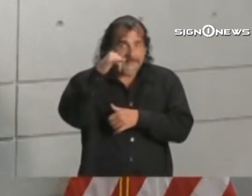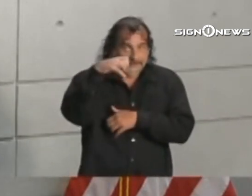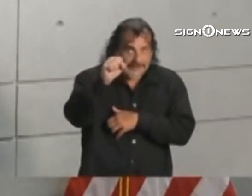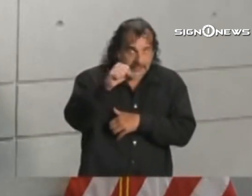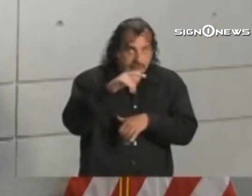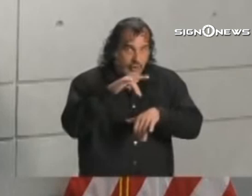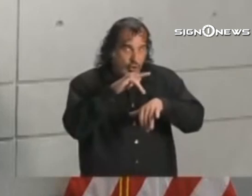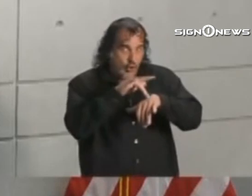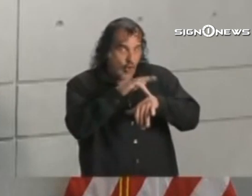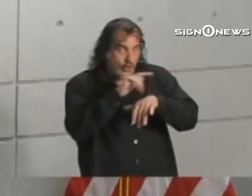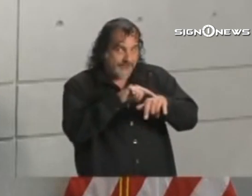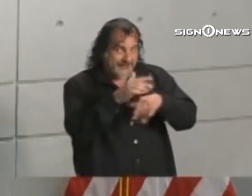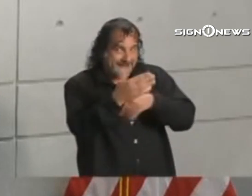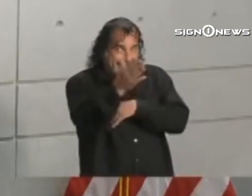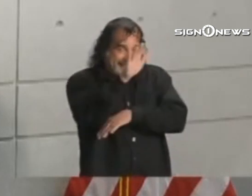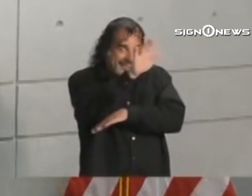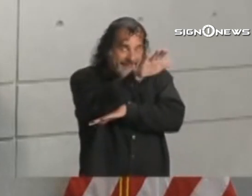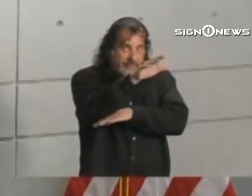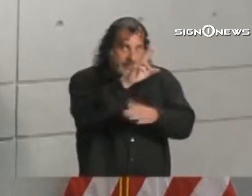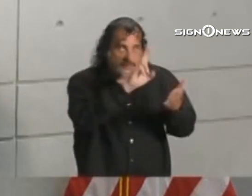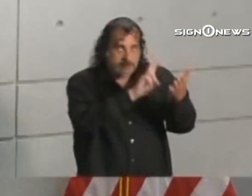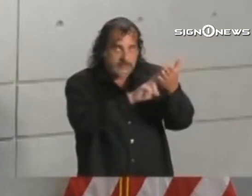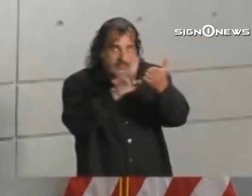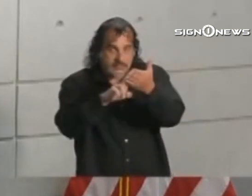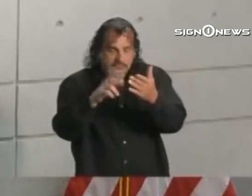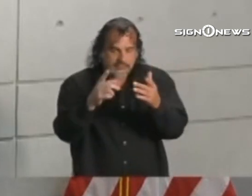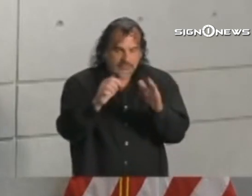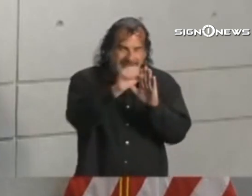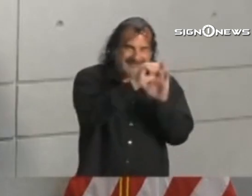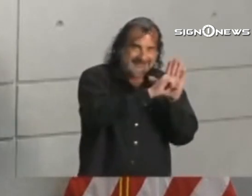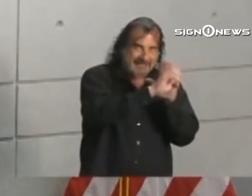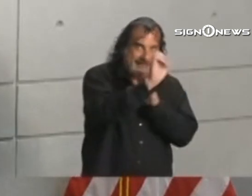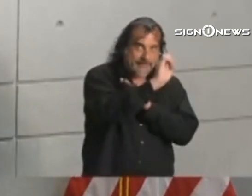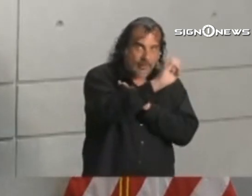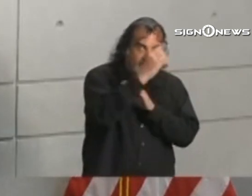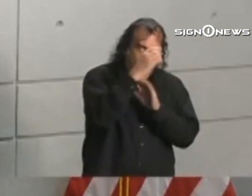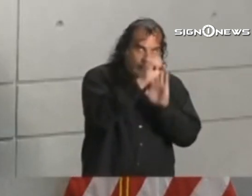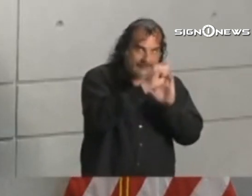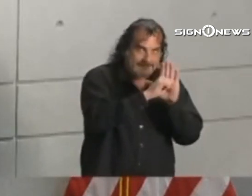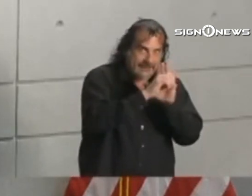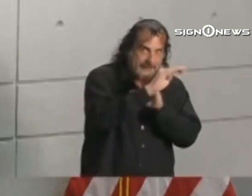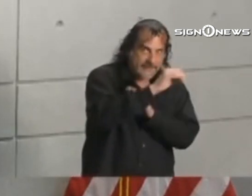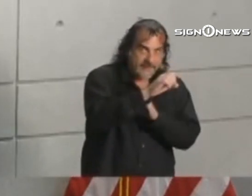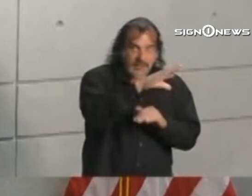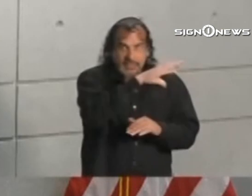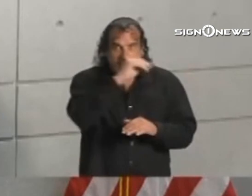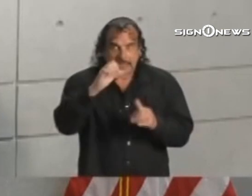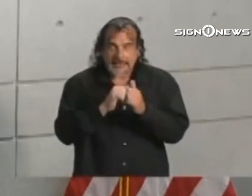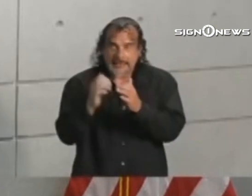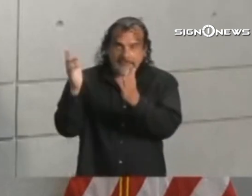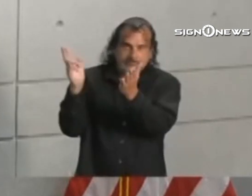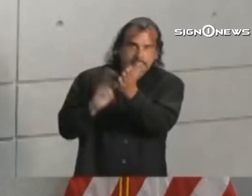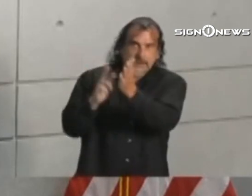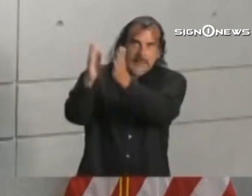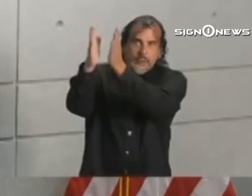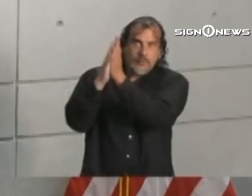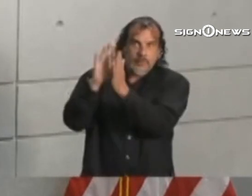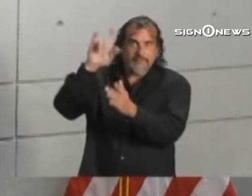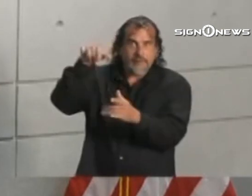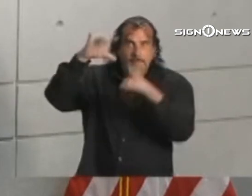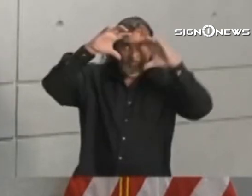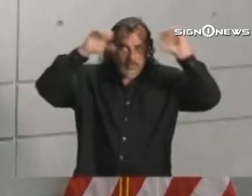this afternoon, I signed both a state of emergency for the state of Mississippi and a request to President